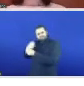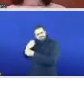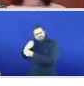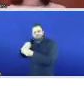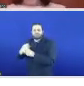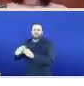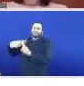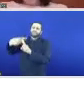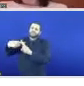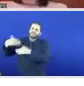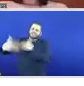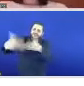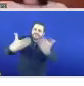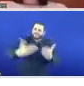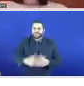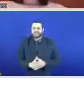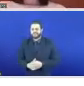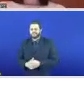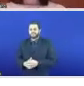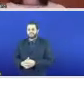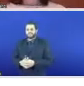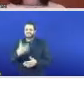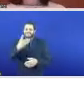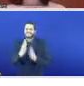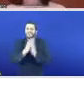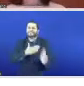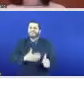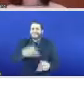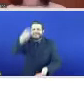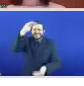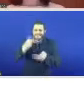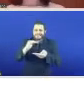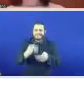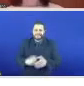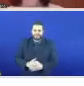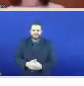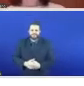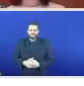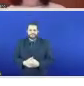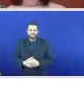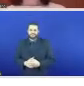one quick bullet point. Thank you. Me gustaría decir que el comité toma